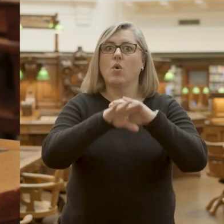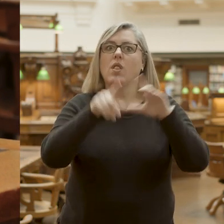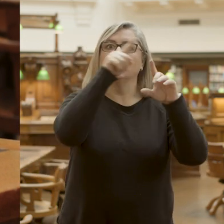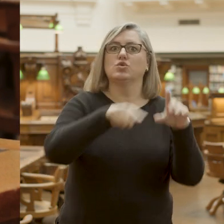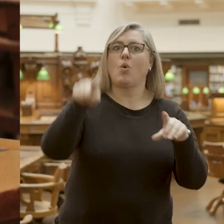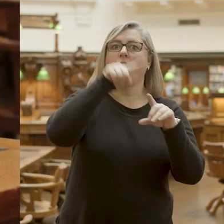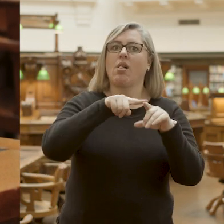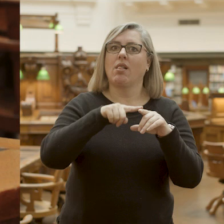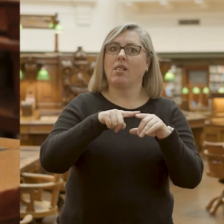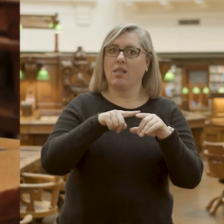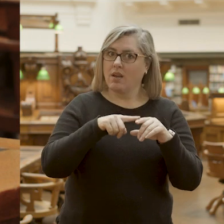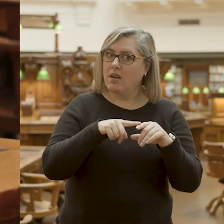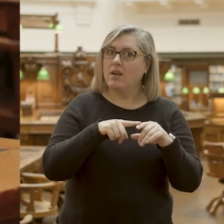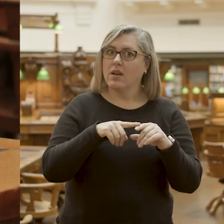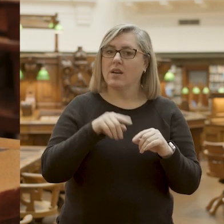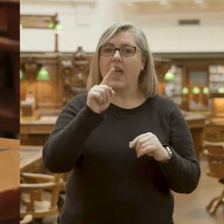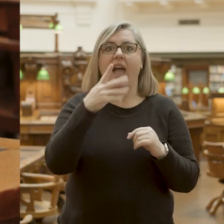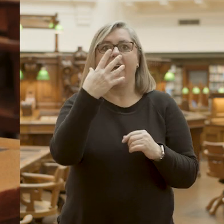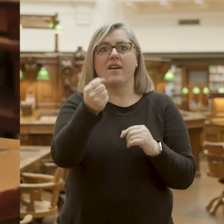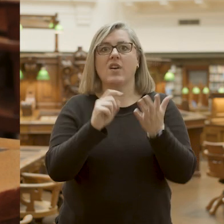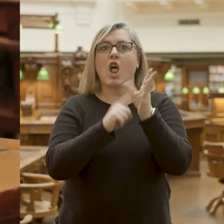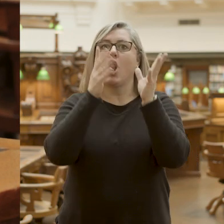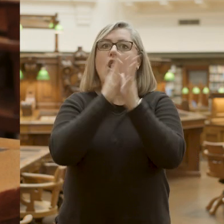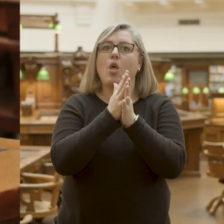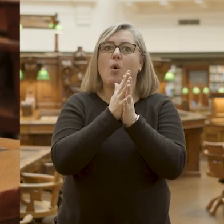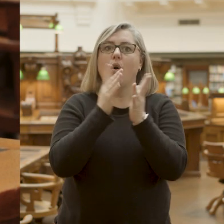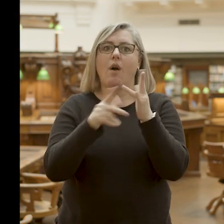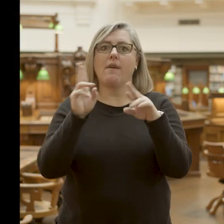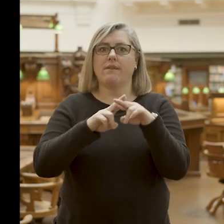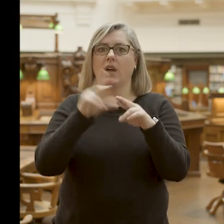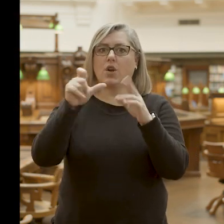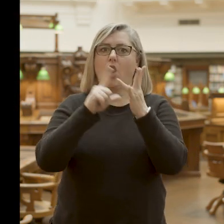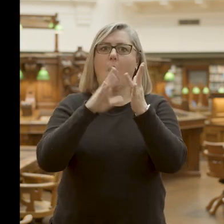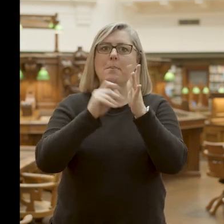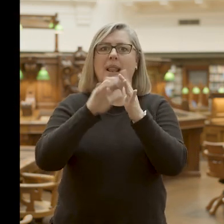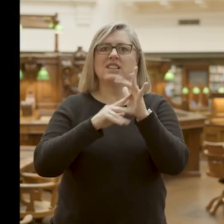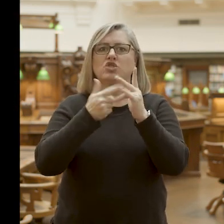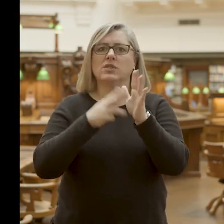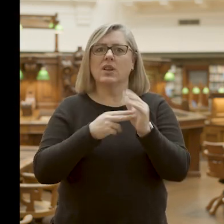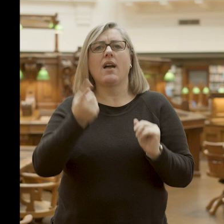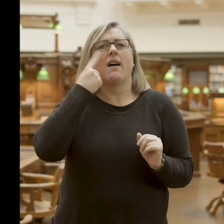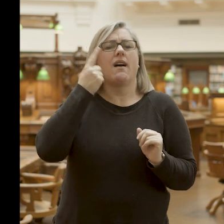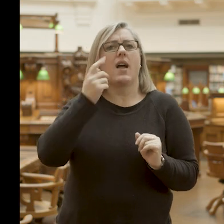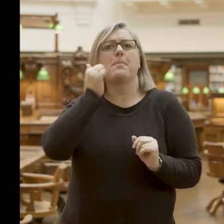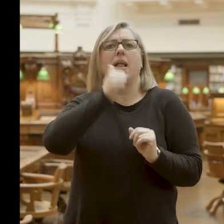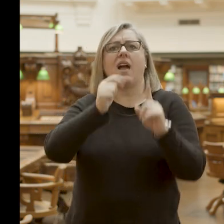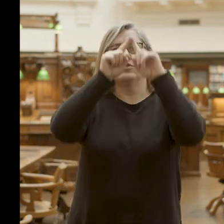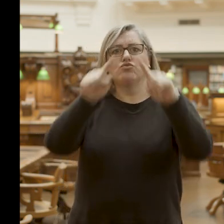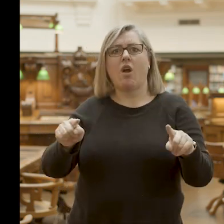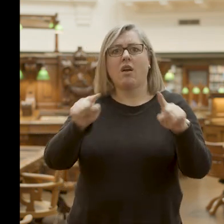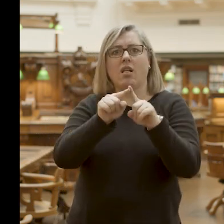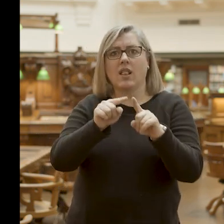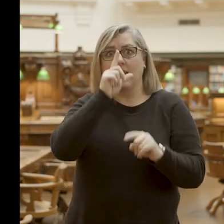three circles. There's also the law of completion. Can you see the black triangle that's right there in the middle of the